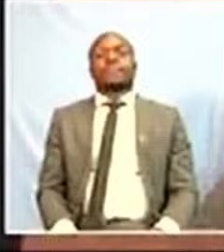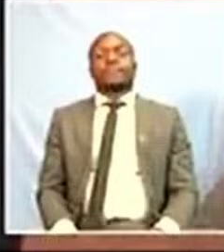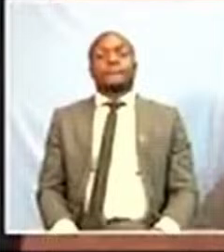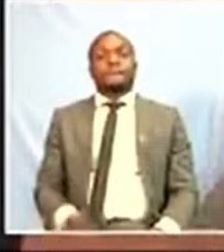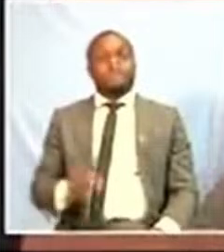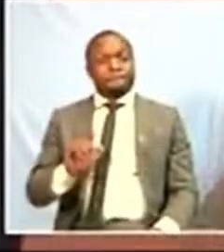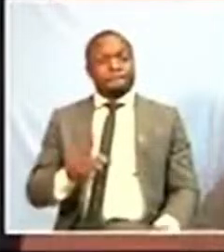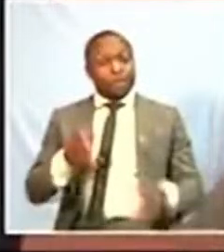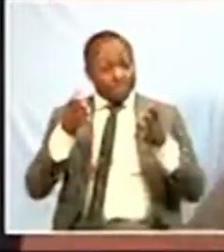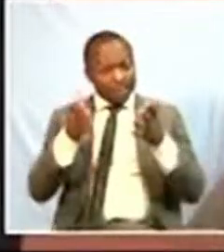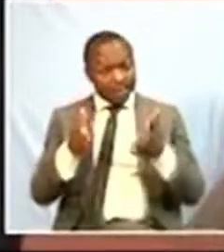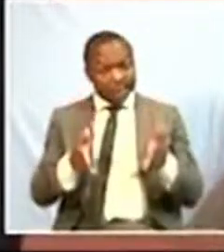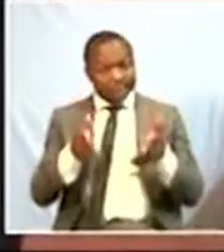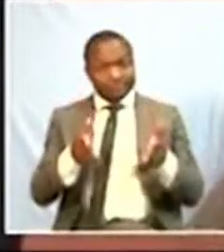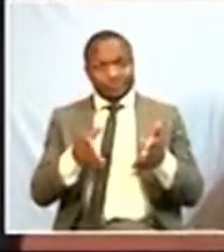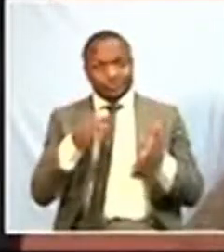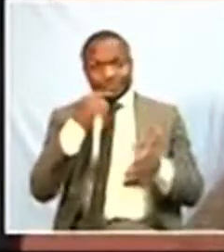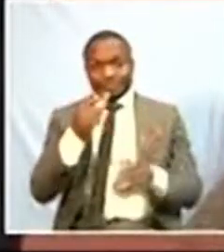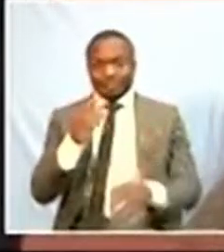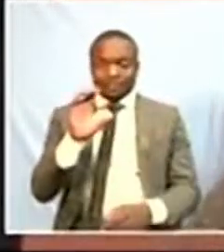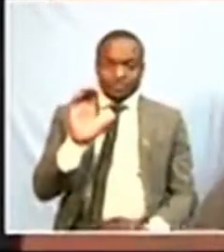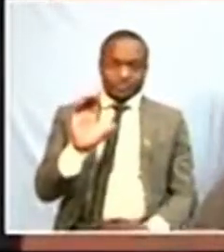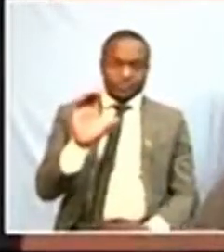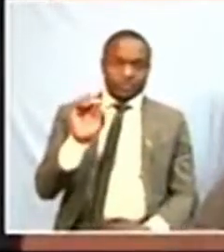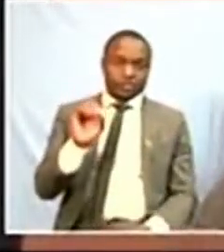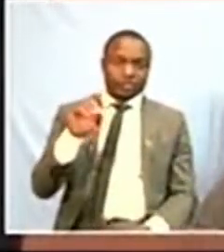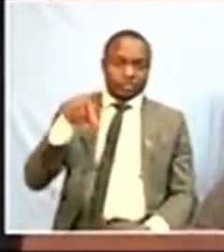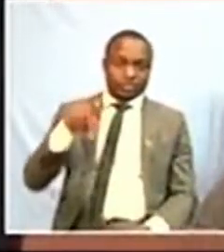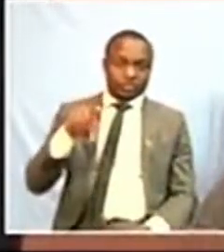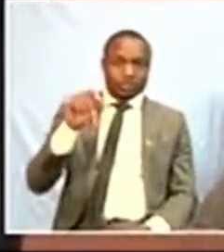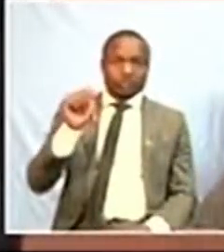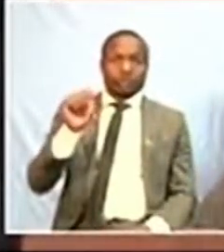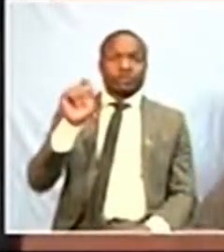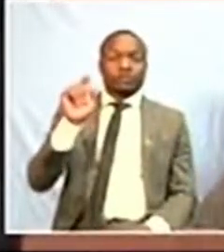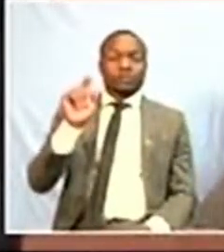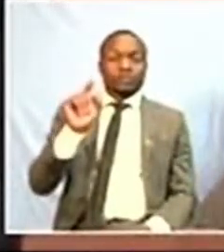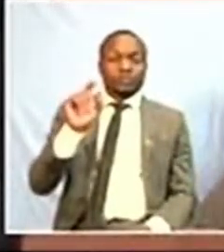We hereby certify that Coptech Investments Limited has